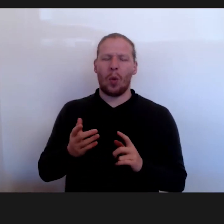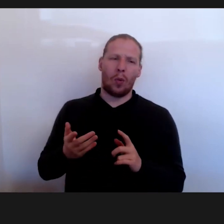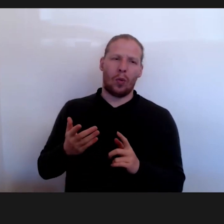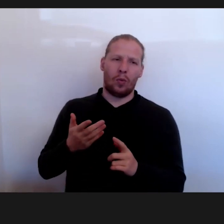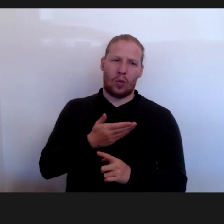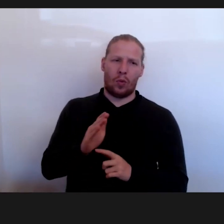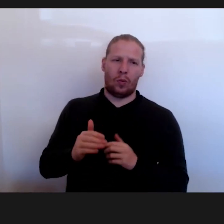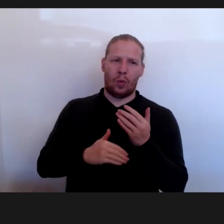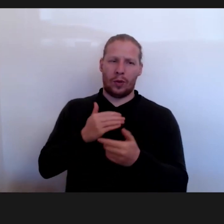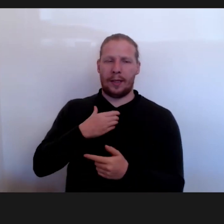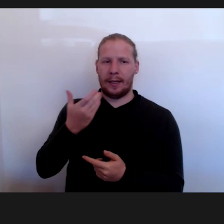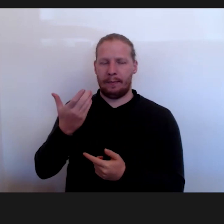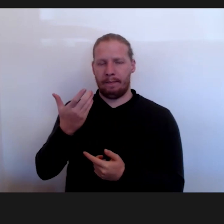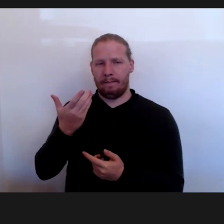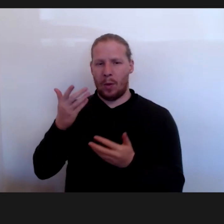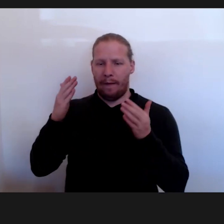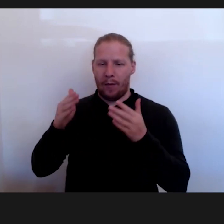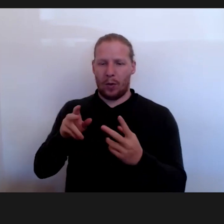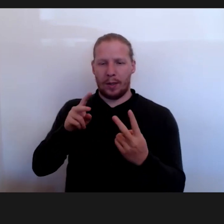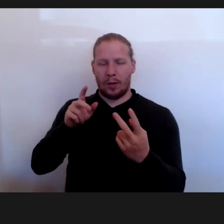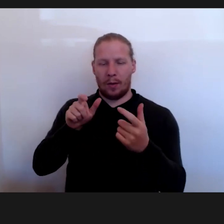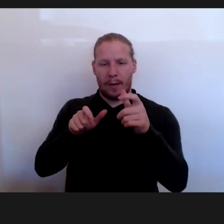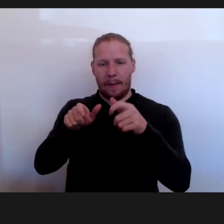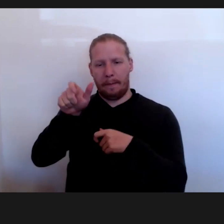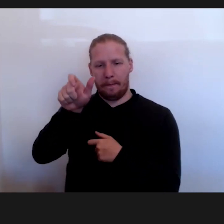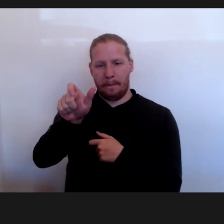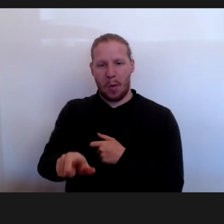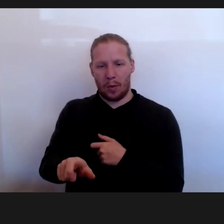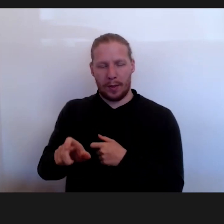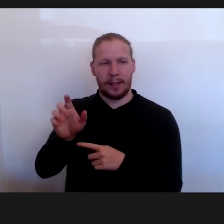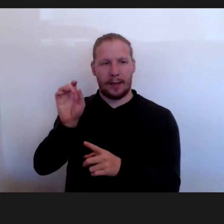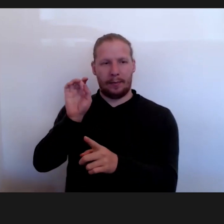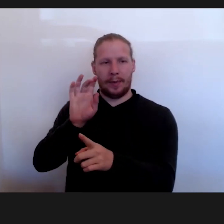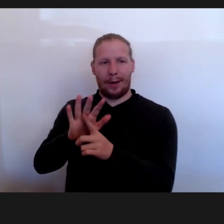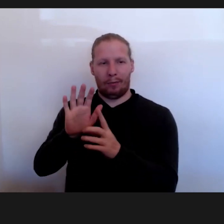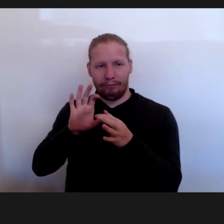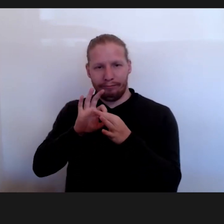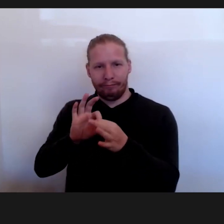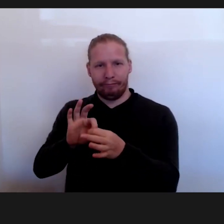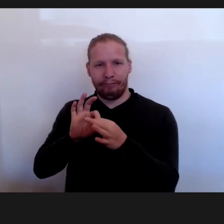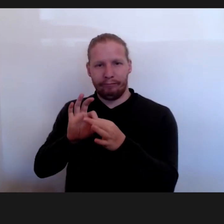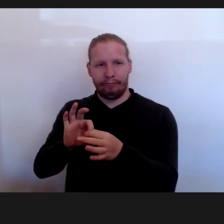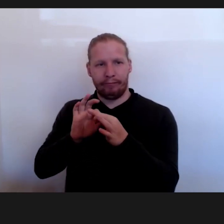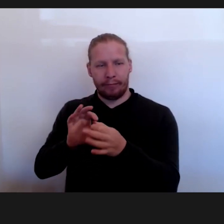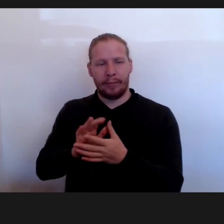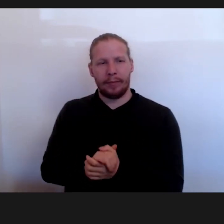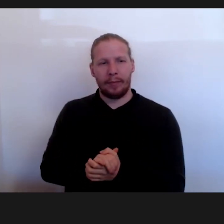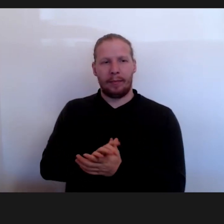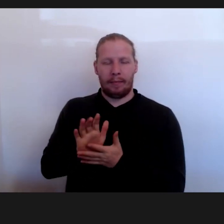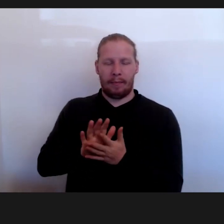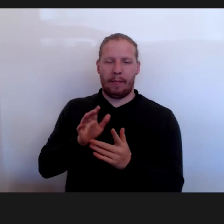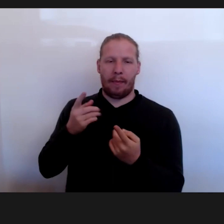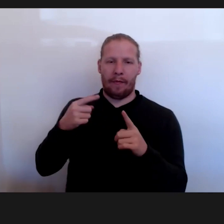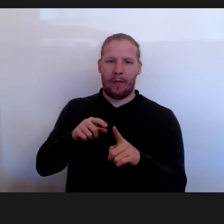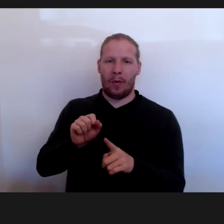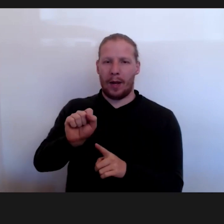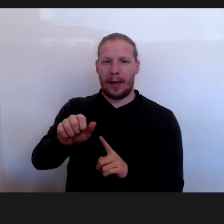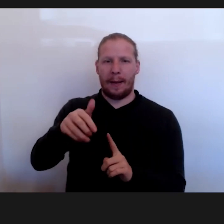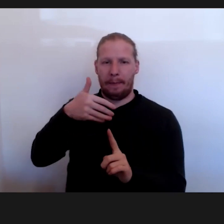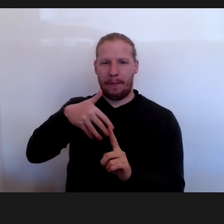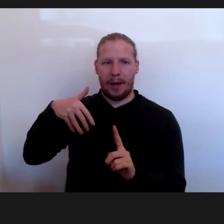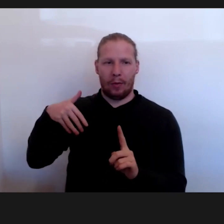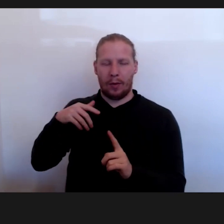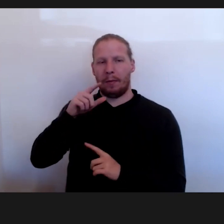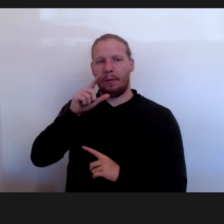of a personalized approach, so that it just is according to what their backgrounds are. Perhaps they must have